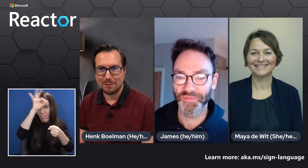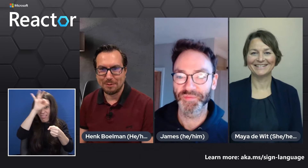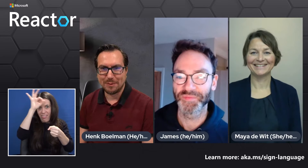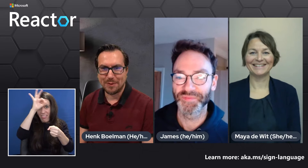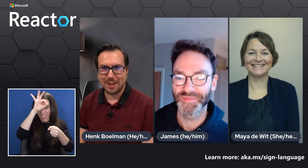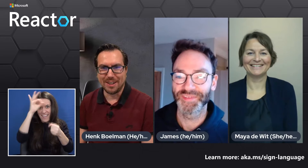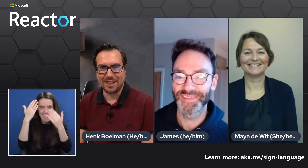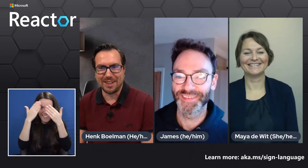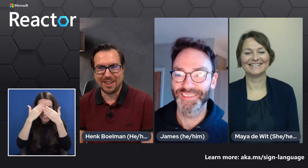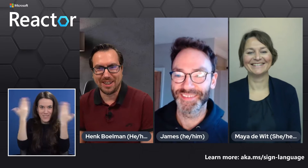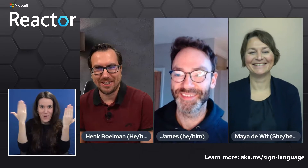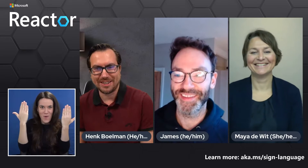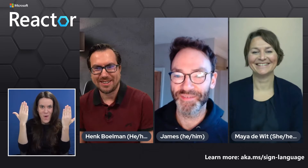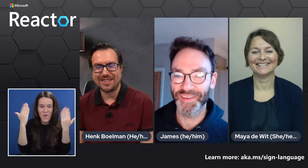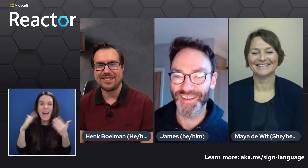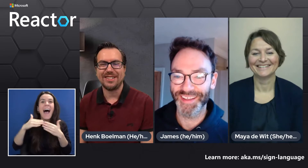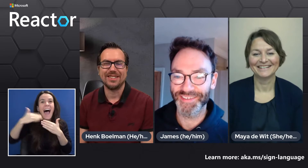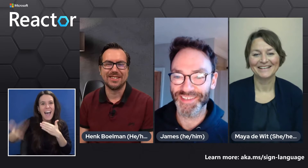me.